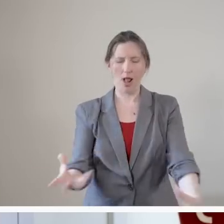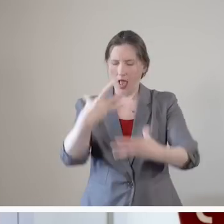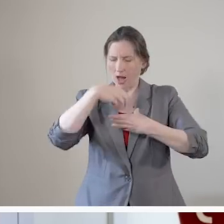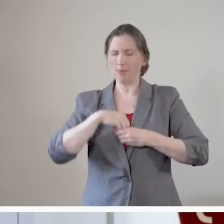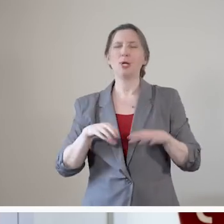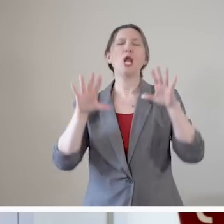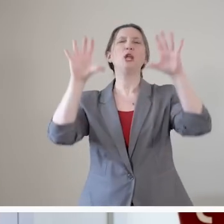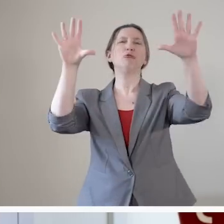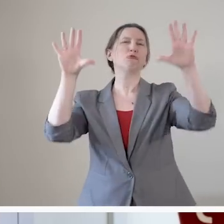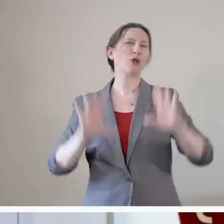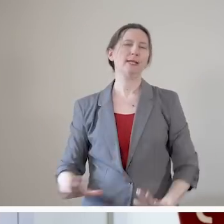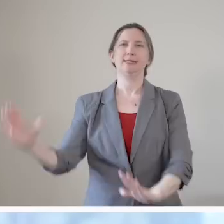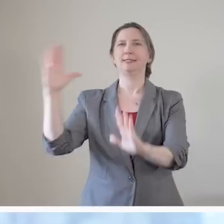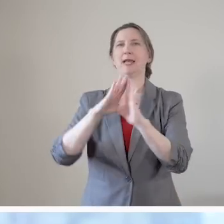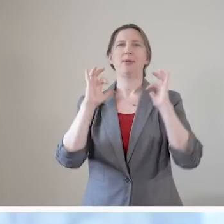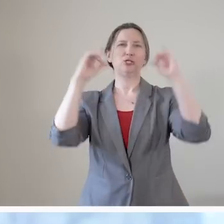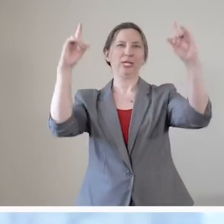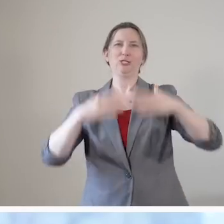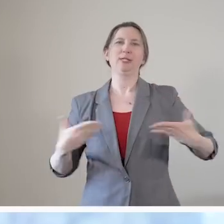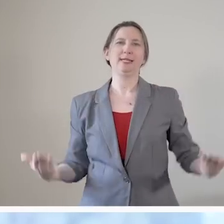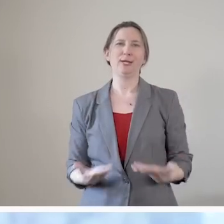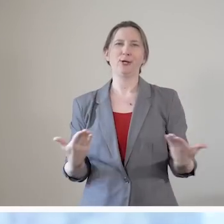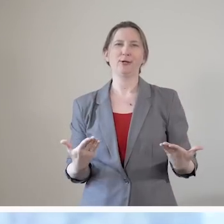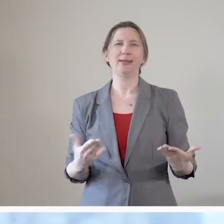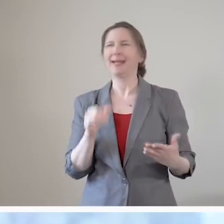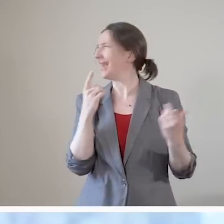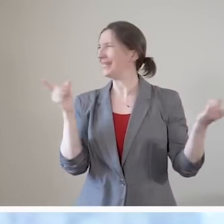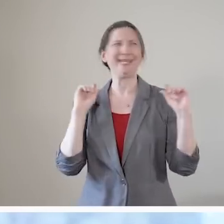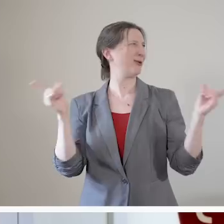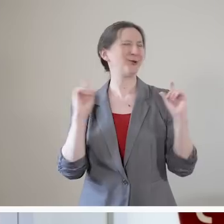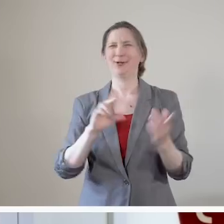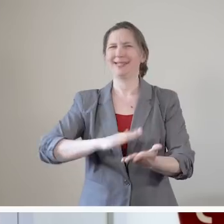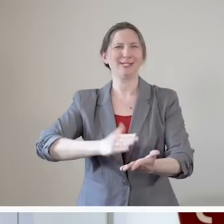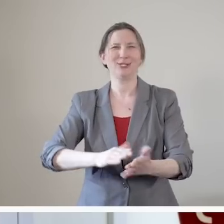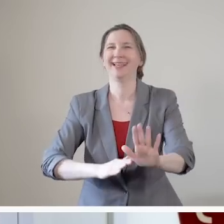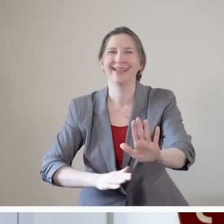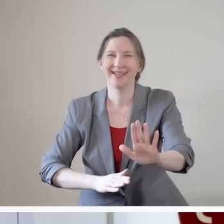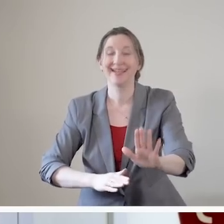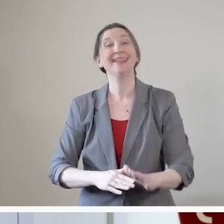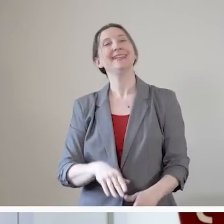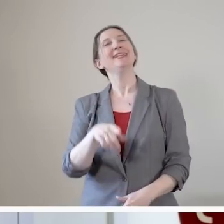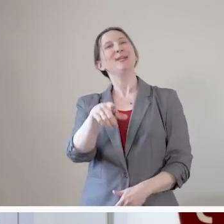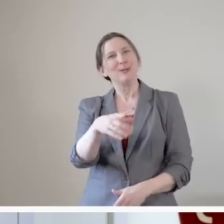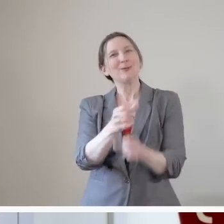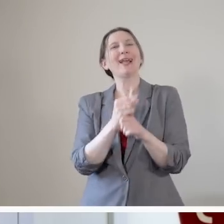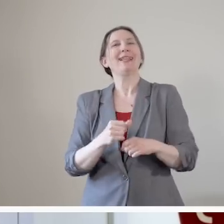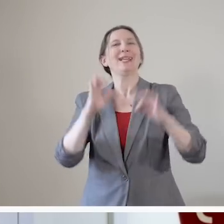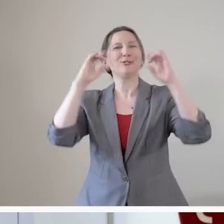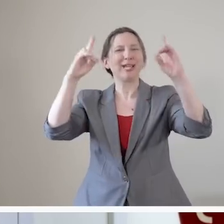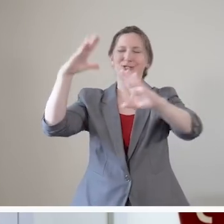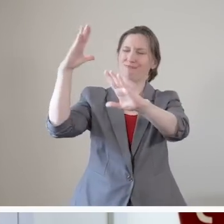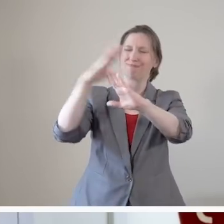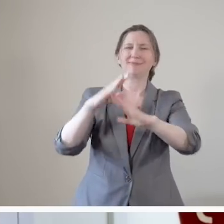education here, not in my kitchen, at Wisconsin. There's never been a better time